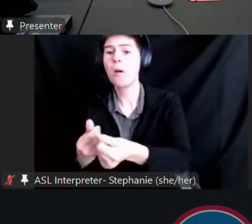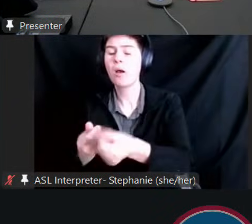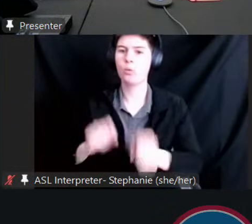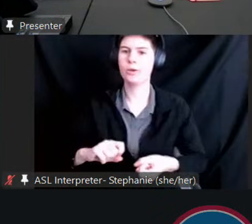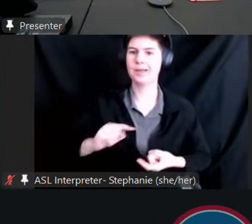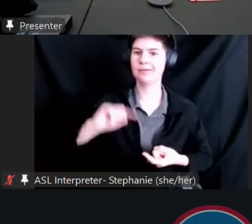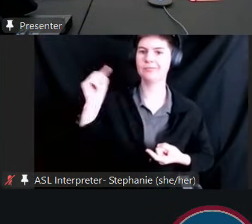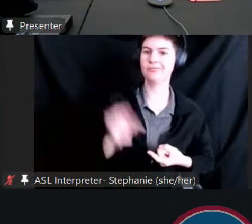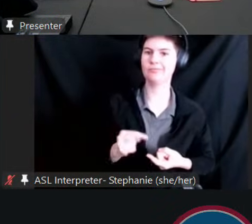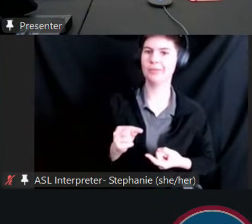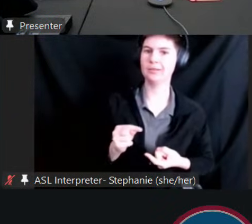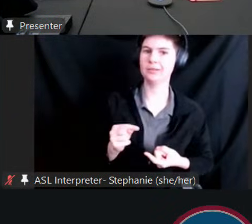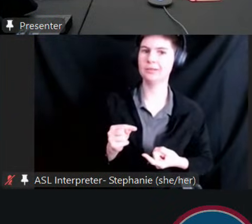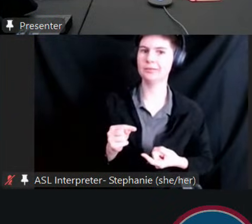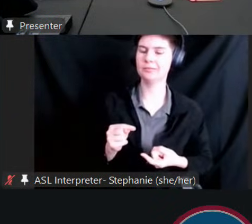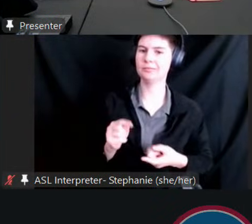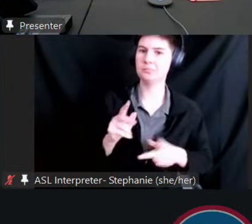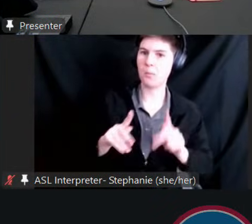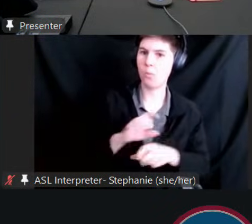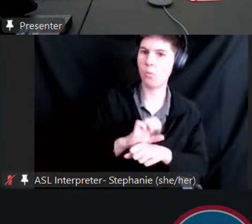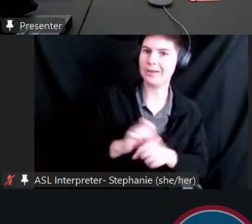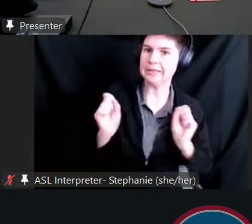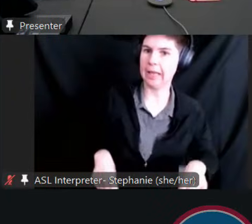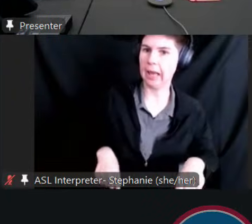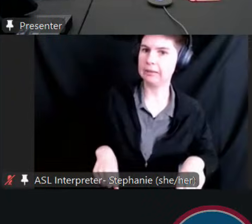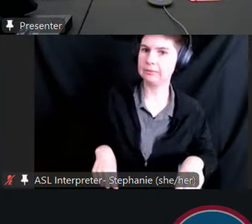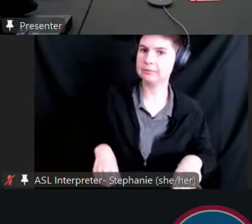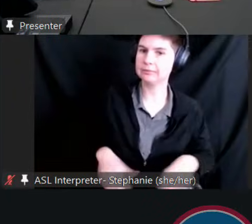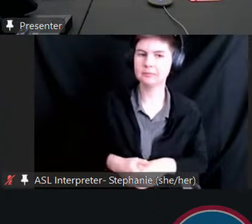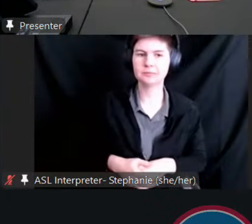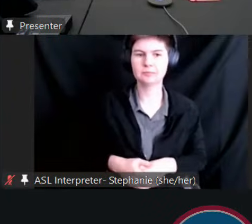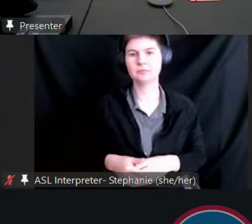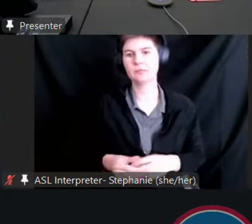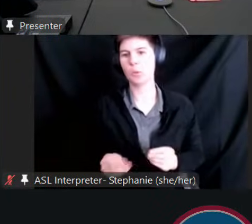or, you know, wherever else it is needed.